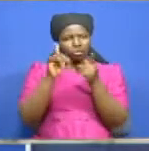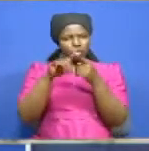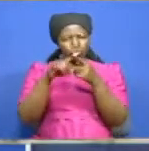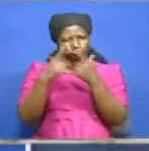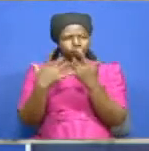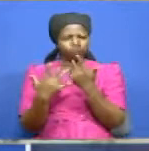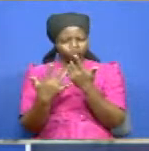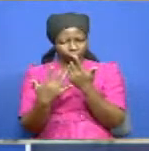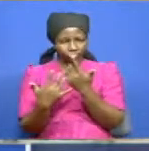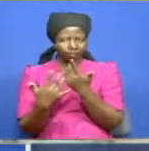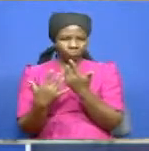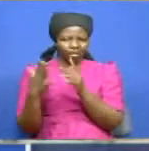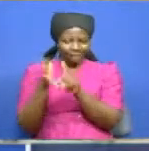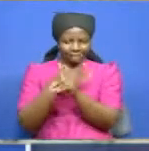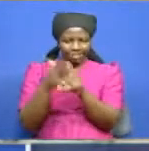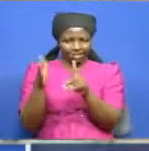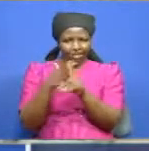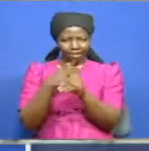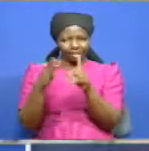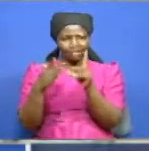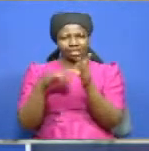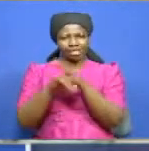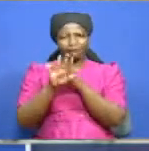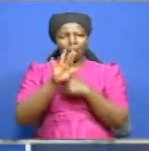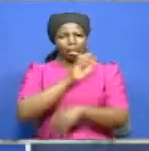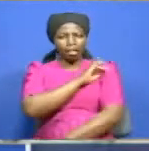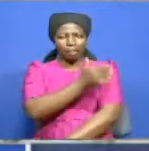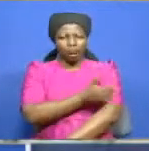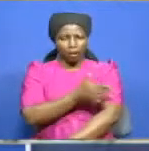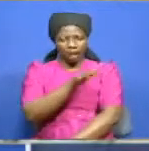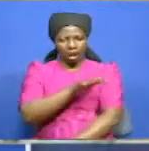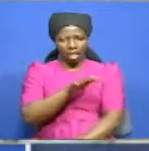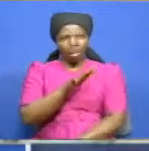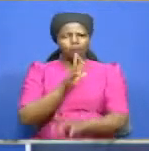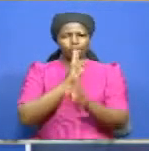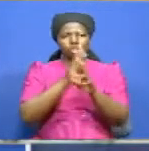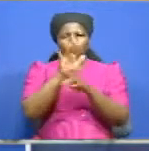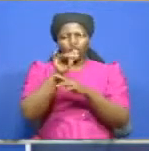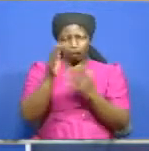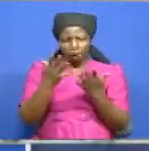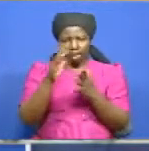power plays. Reporting for Channel One News from Nyamaroko Village in Seme